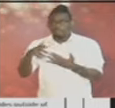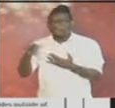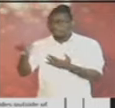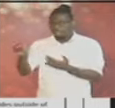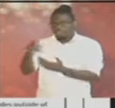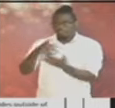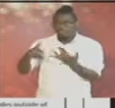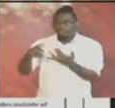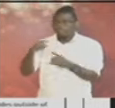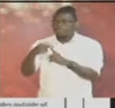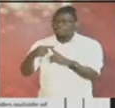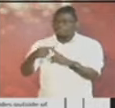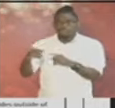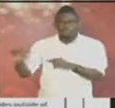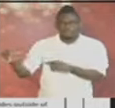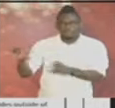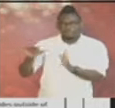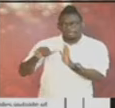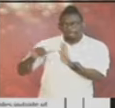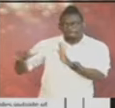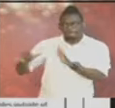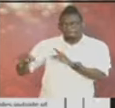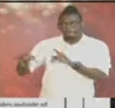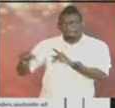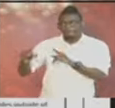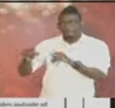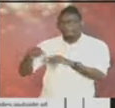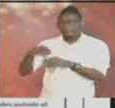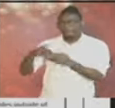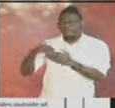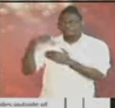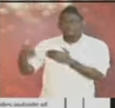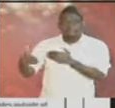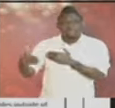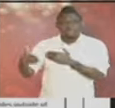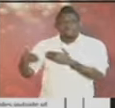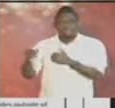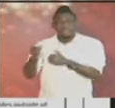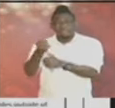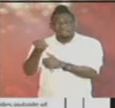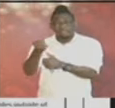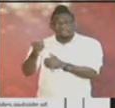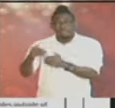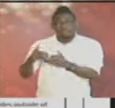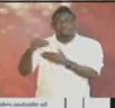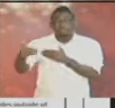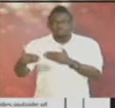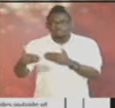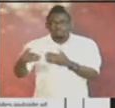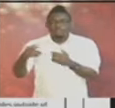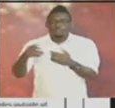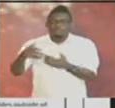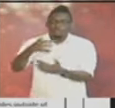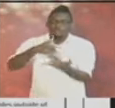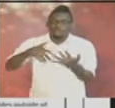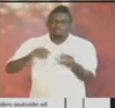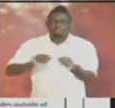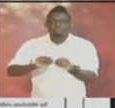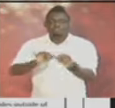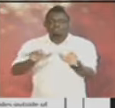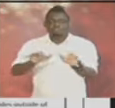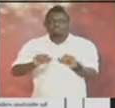contacts of these index cases who would have turned positive. So everyone we look at on this particular chart, they are